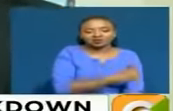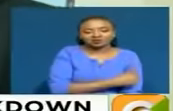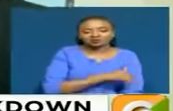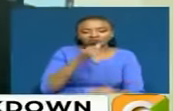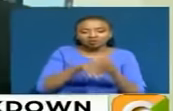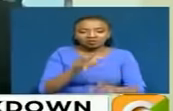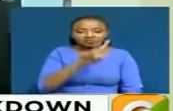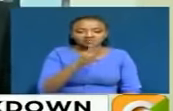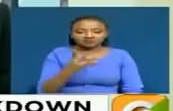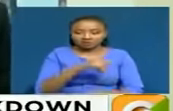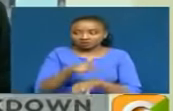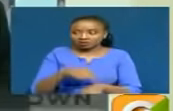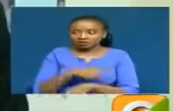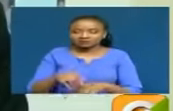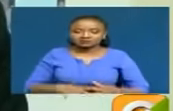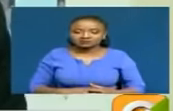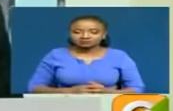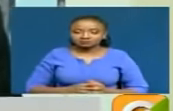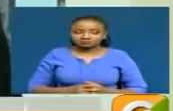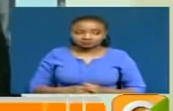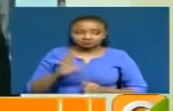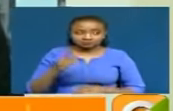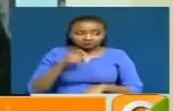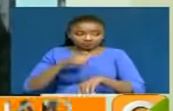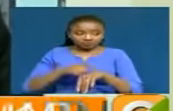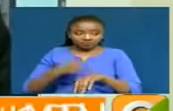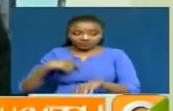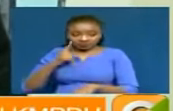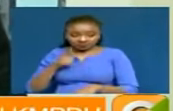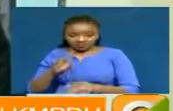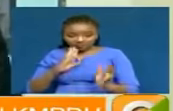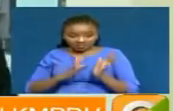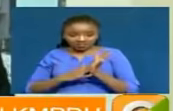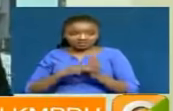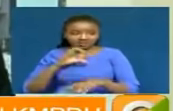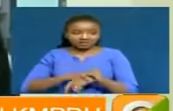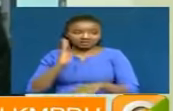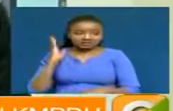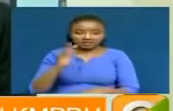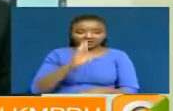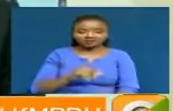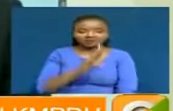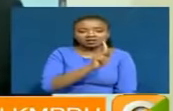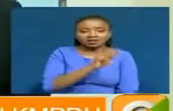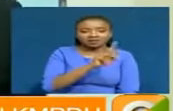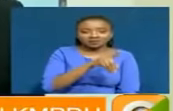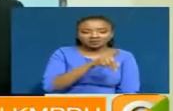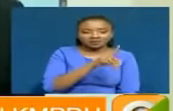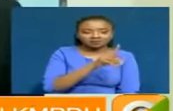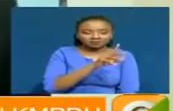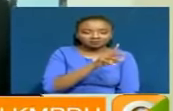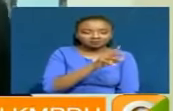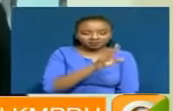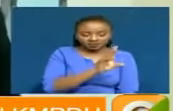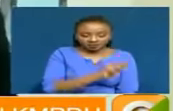that there was direct note from the ministry, from the KMPDC to close the hospital, we are really